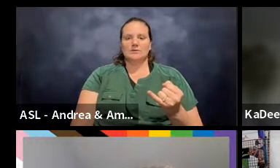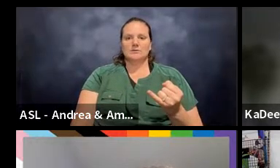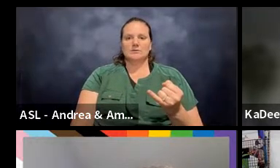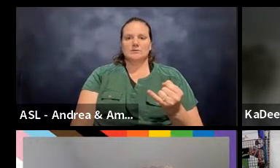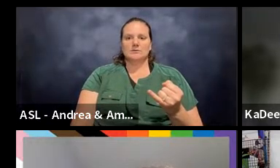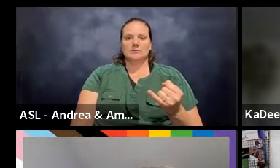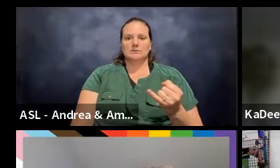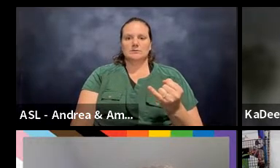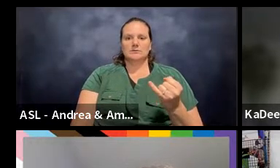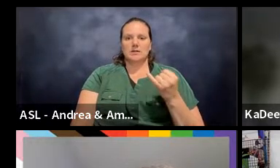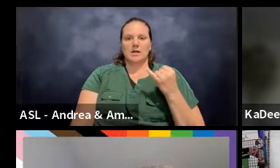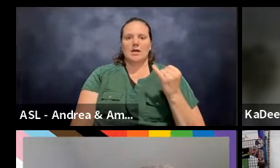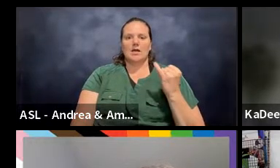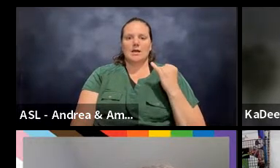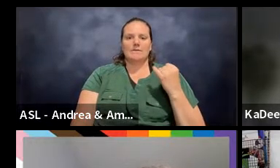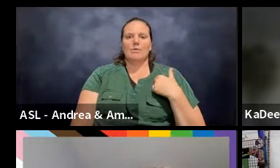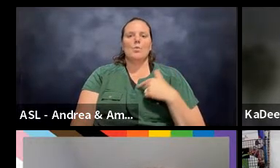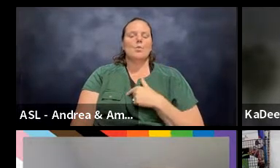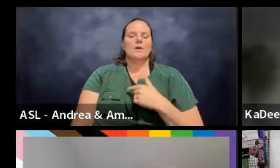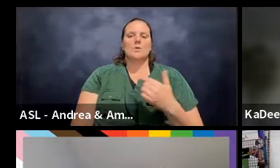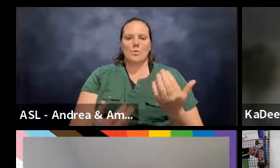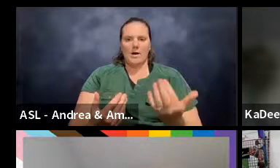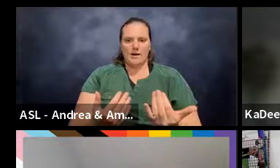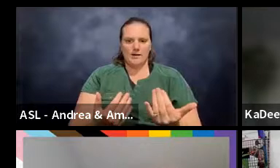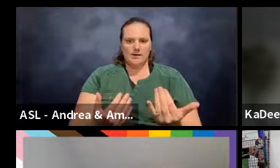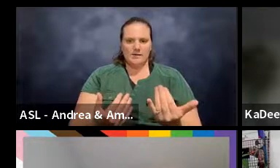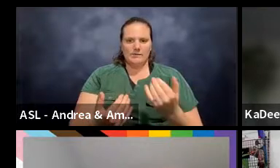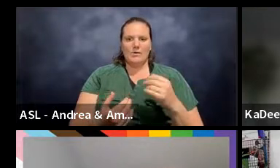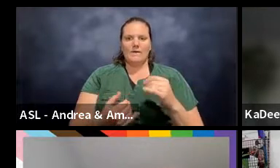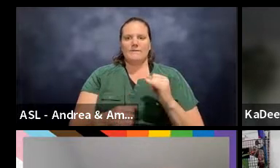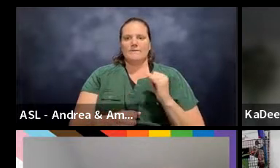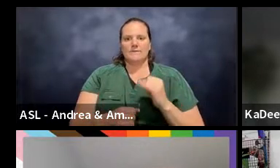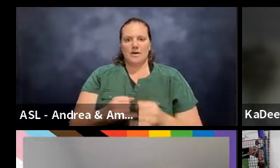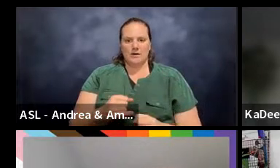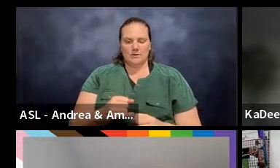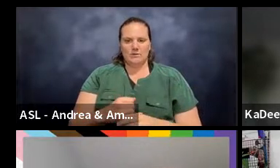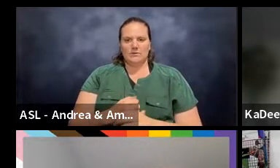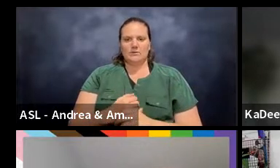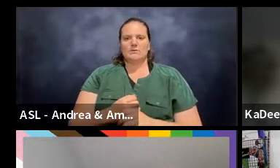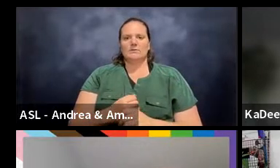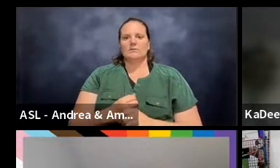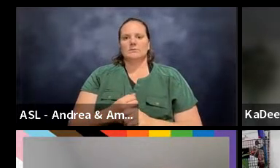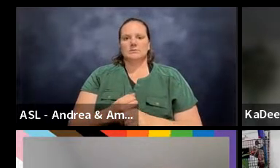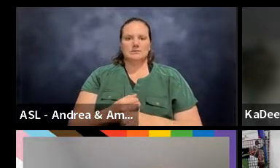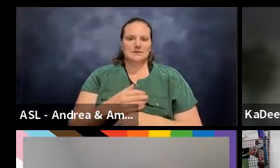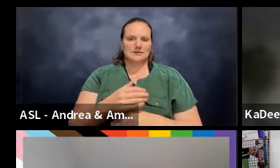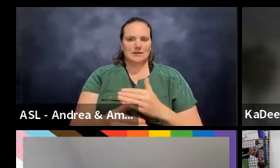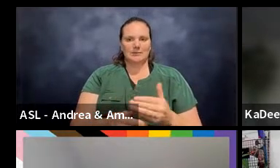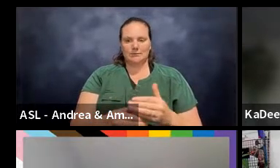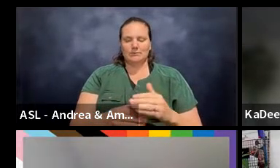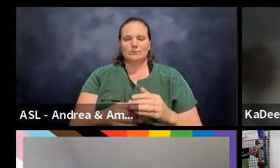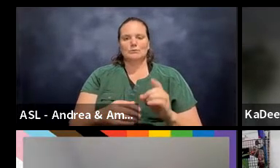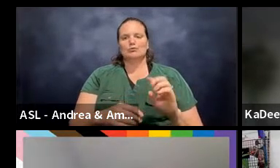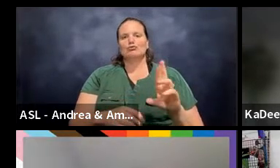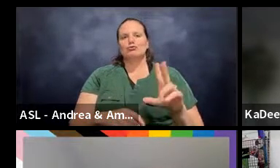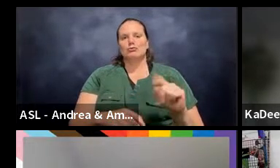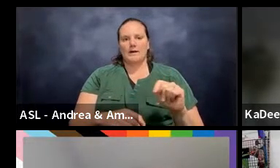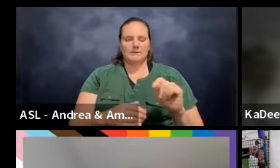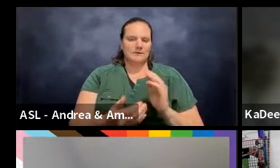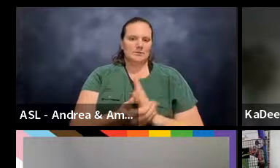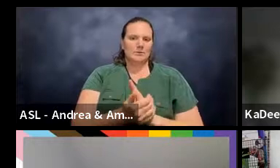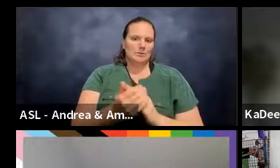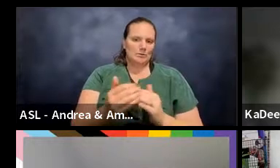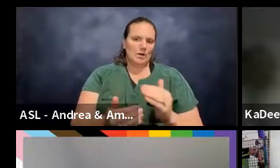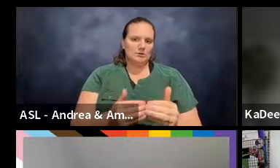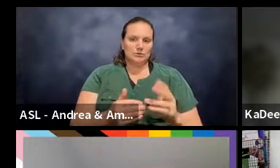were waiting on this final step in the draft supplemental process